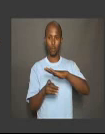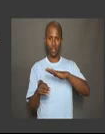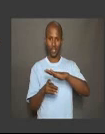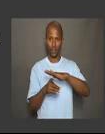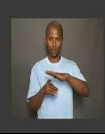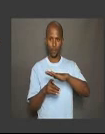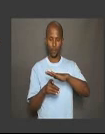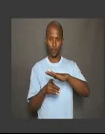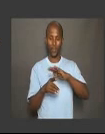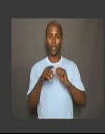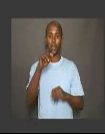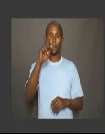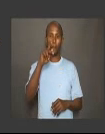denominator.